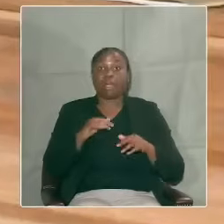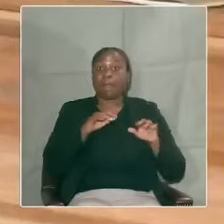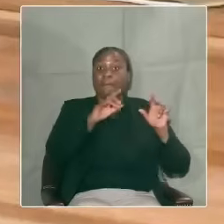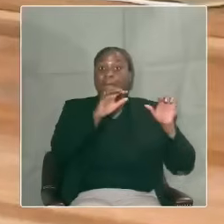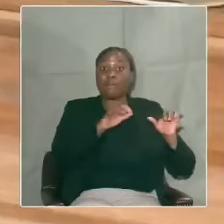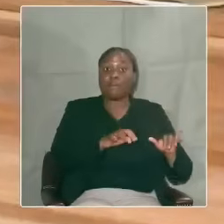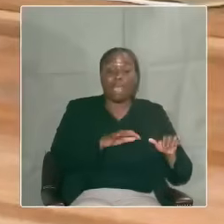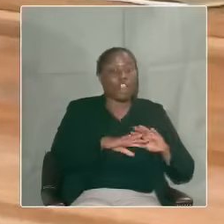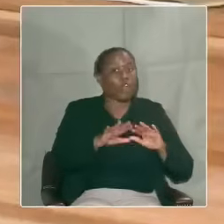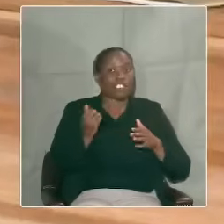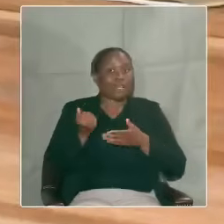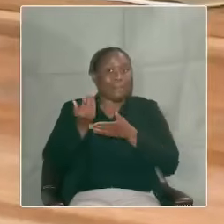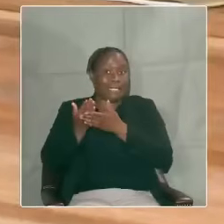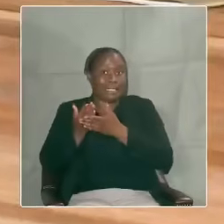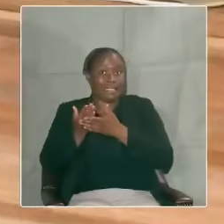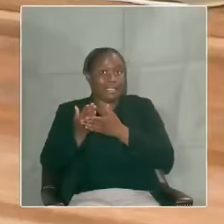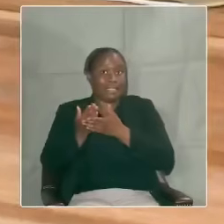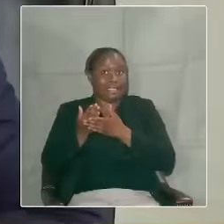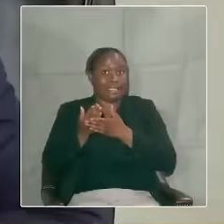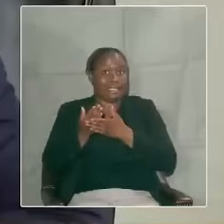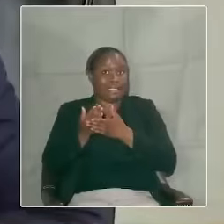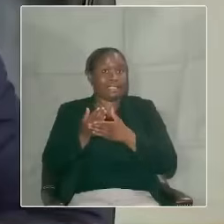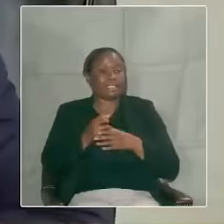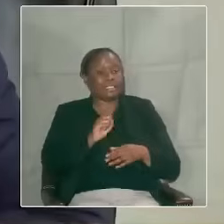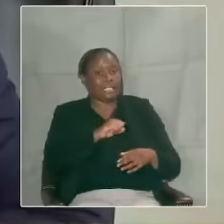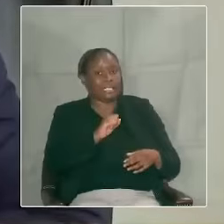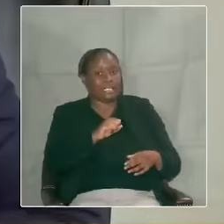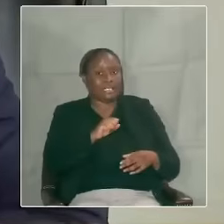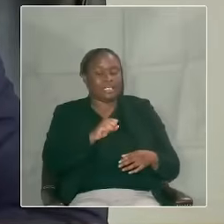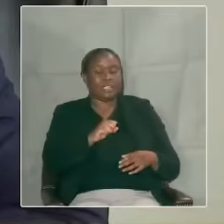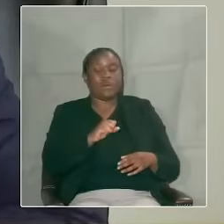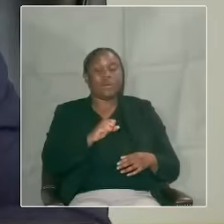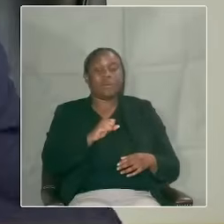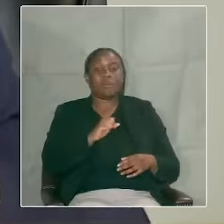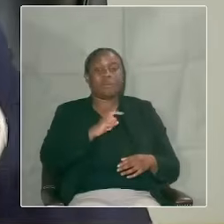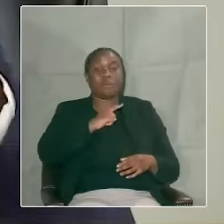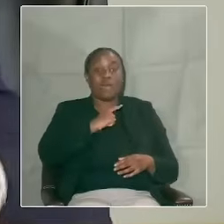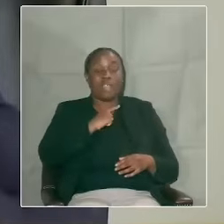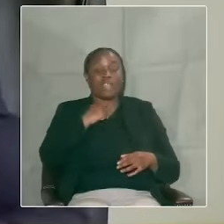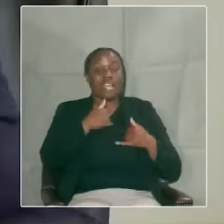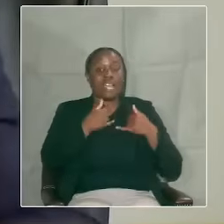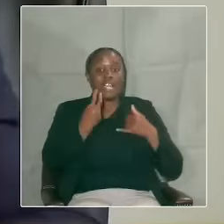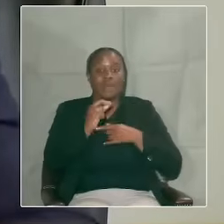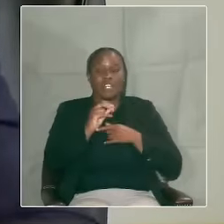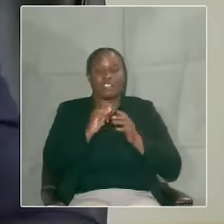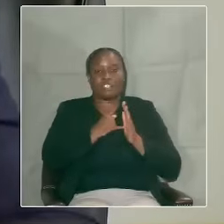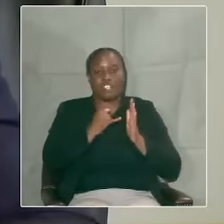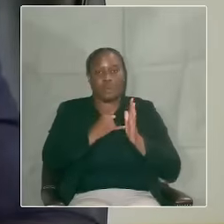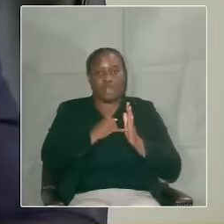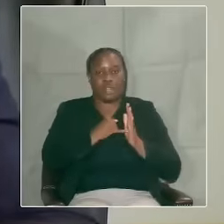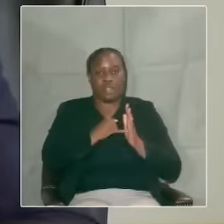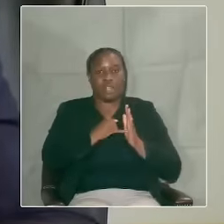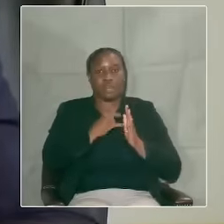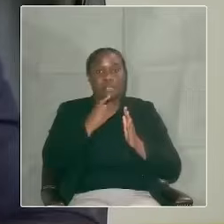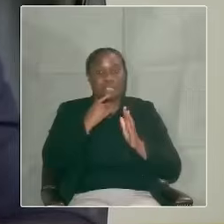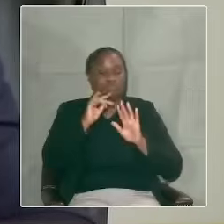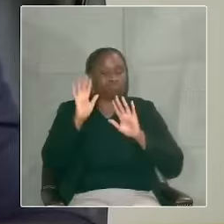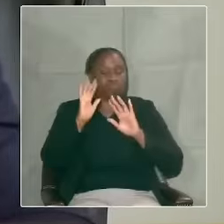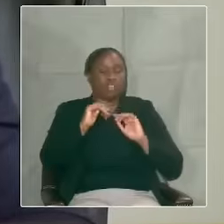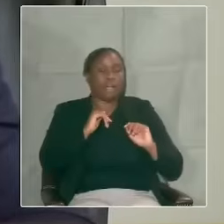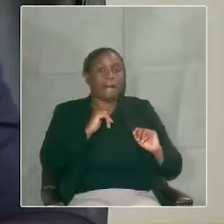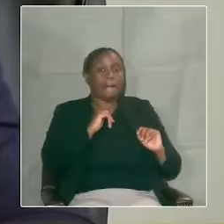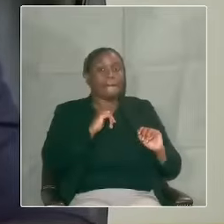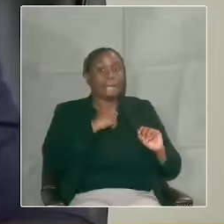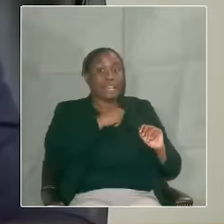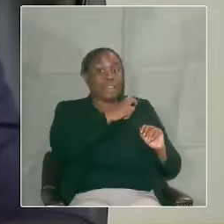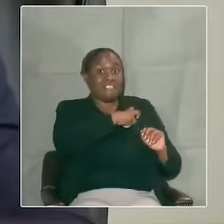submit, because I'll be back and I'll deal with it when I get there. Yes, because the due date was the 20th of January. I said, no, prepare